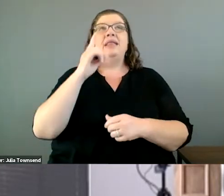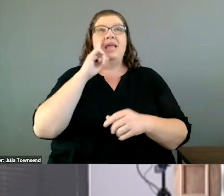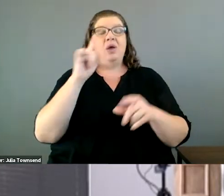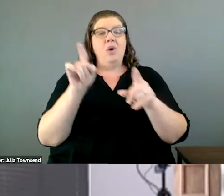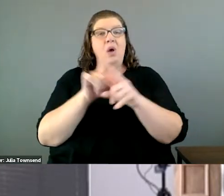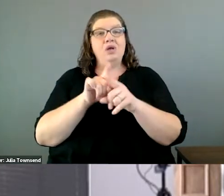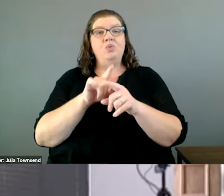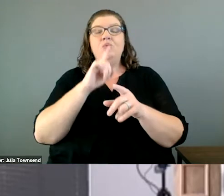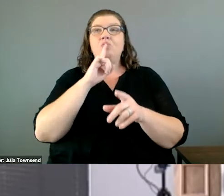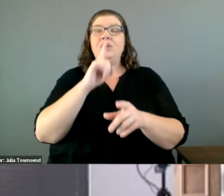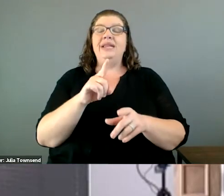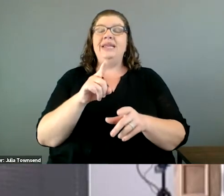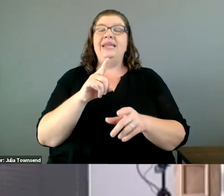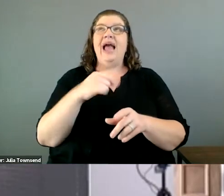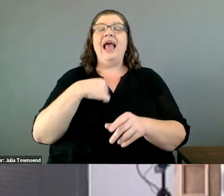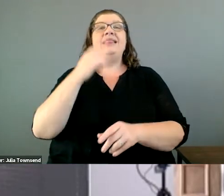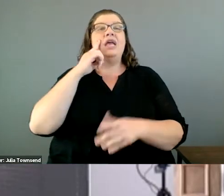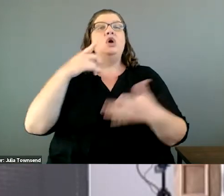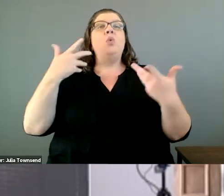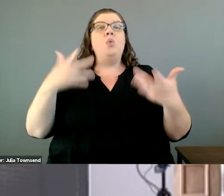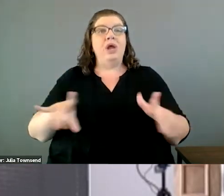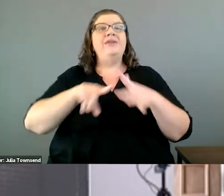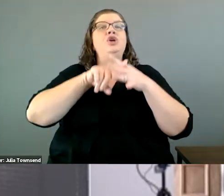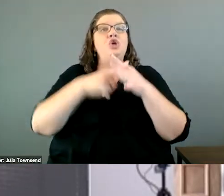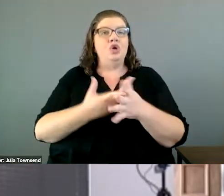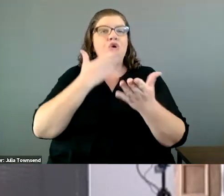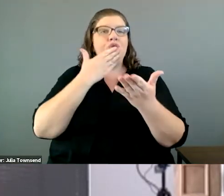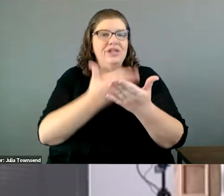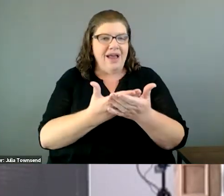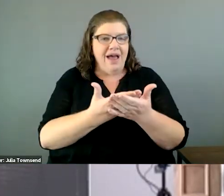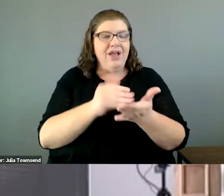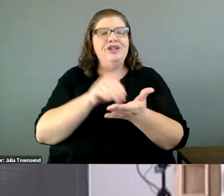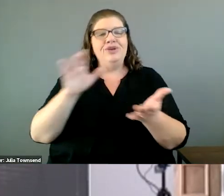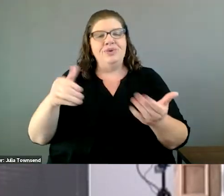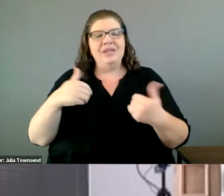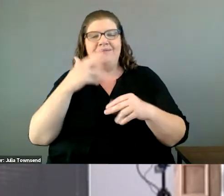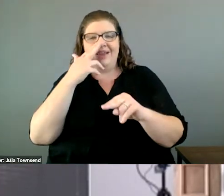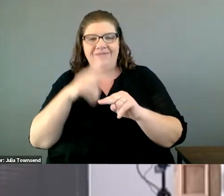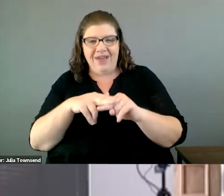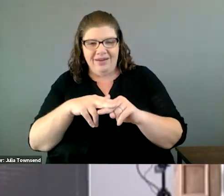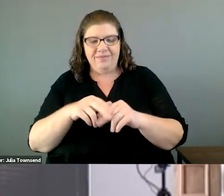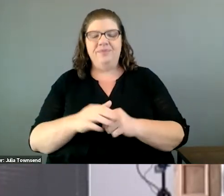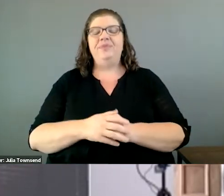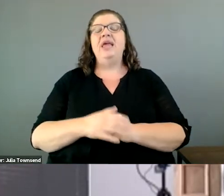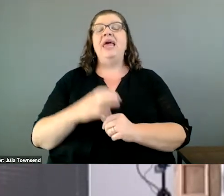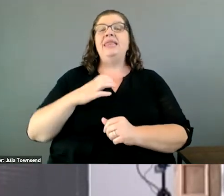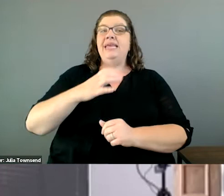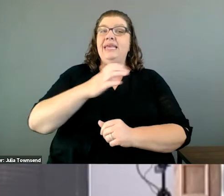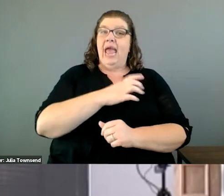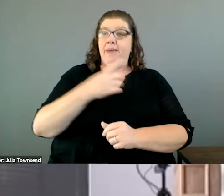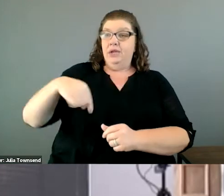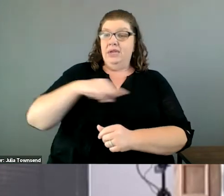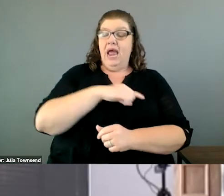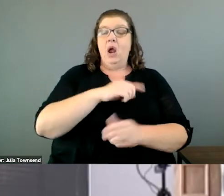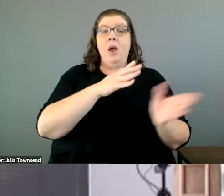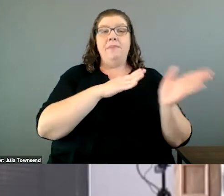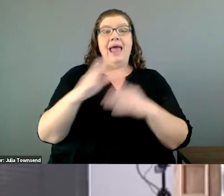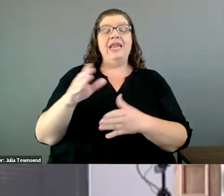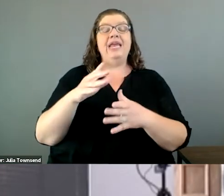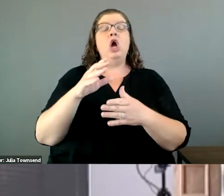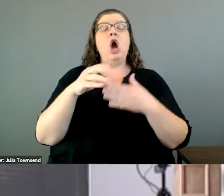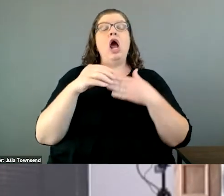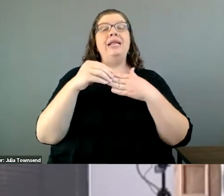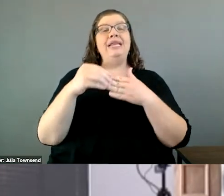start and our students are having fun. The Executive Cabinet and I are currently also planning our Leadership Summer Institute, for the week of